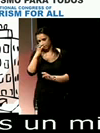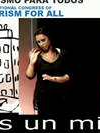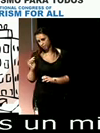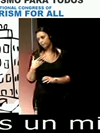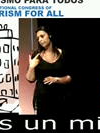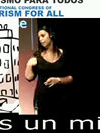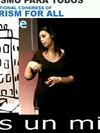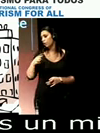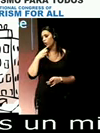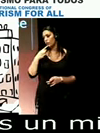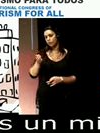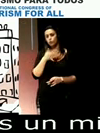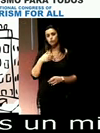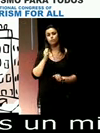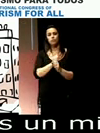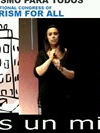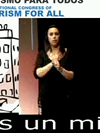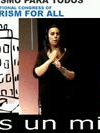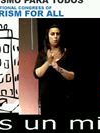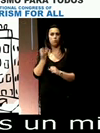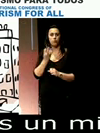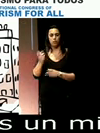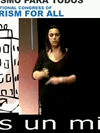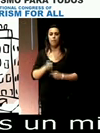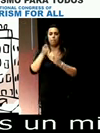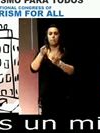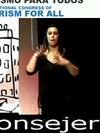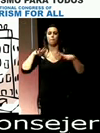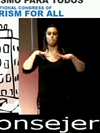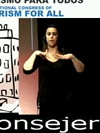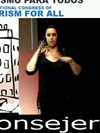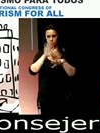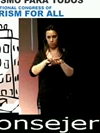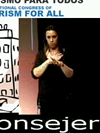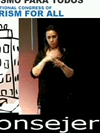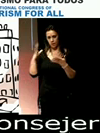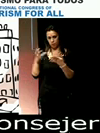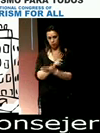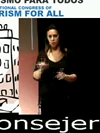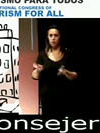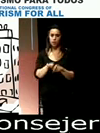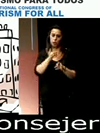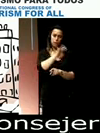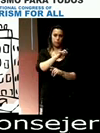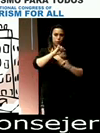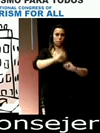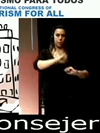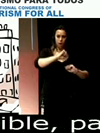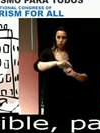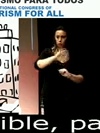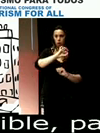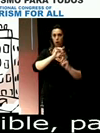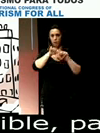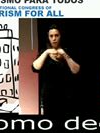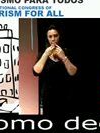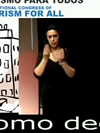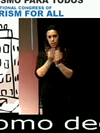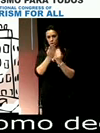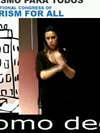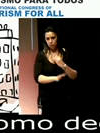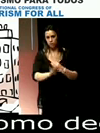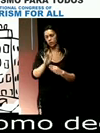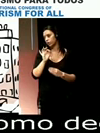to guarantee a vacation for all. Our target are elderly people, family with small children, people with allergy